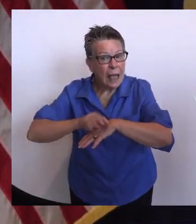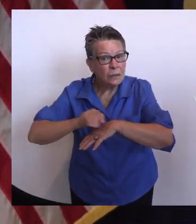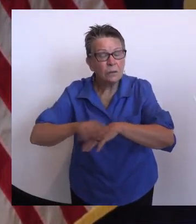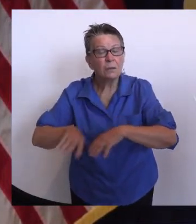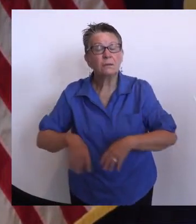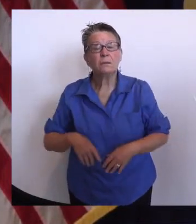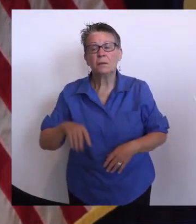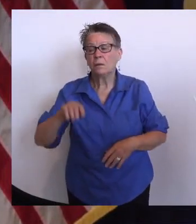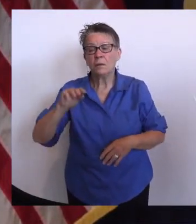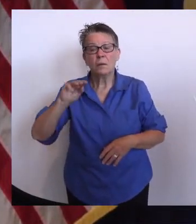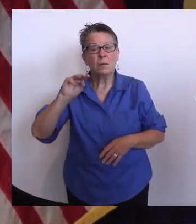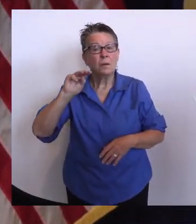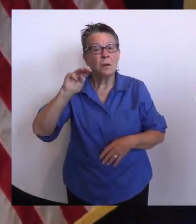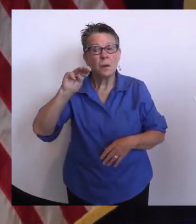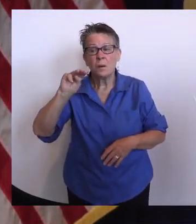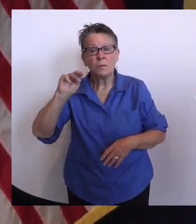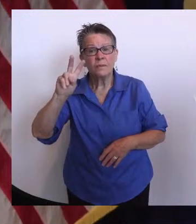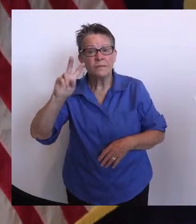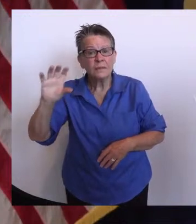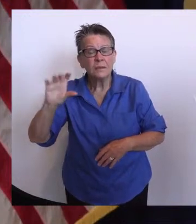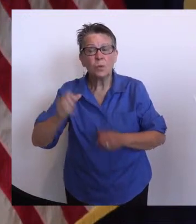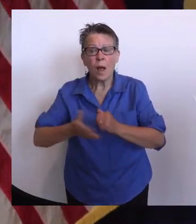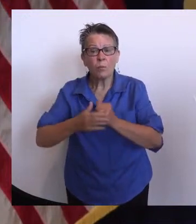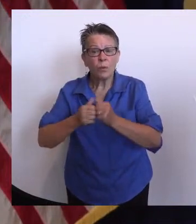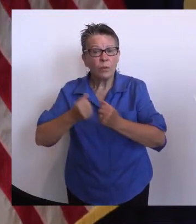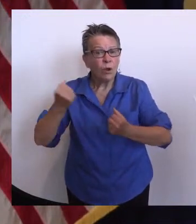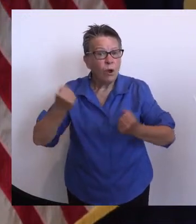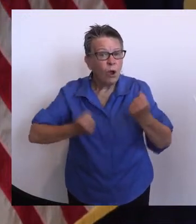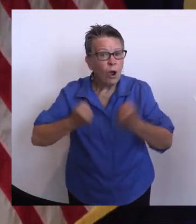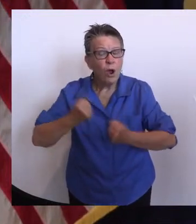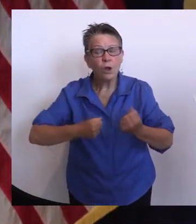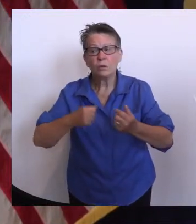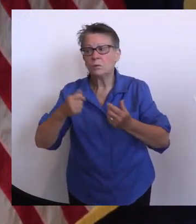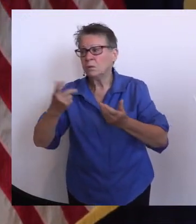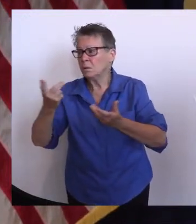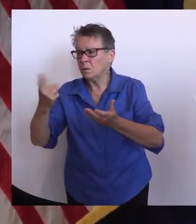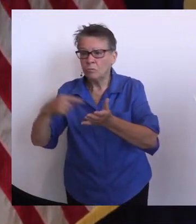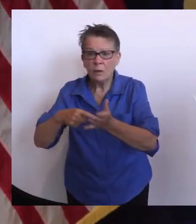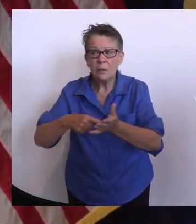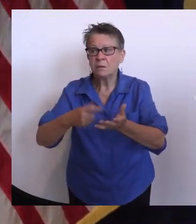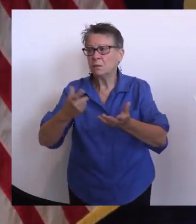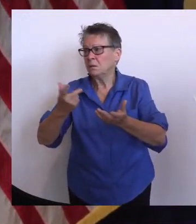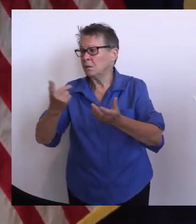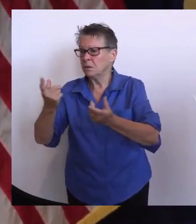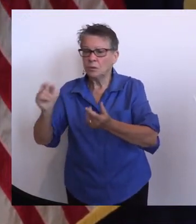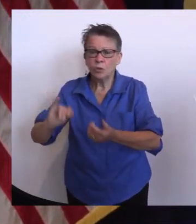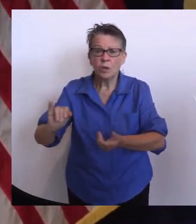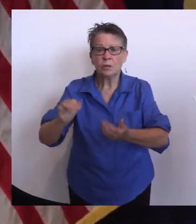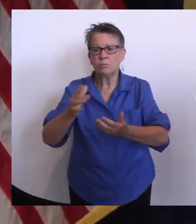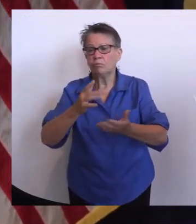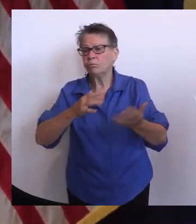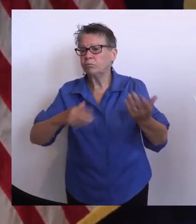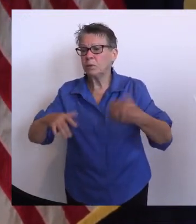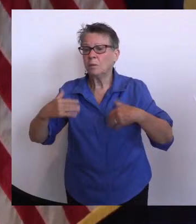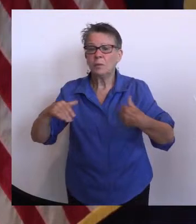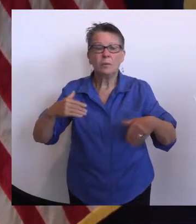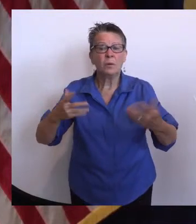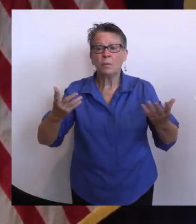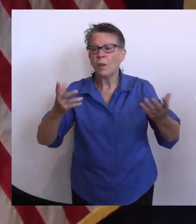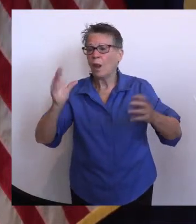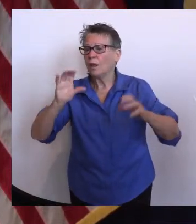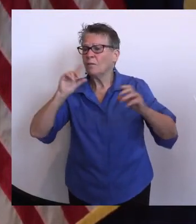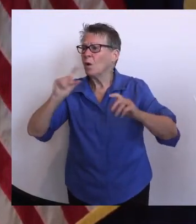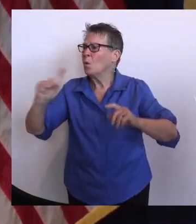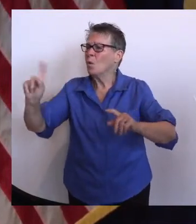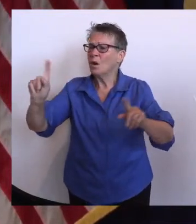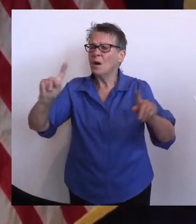families. We don't need our residents who have been through that having to go figure out which block door to to go in, block right? to block, we try and put it all